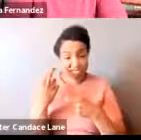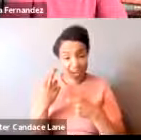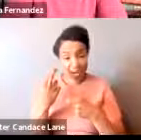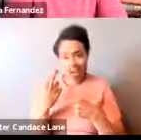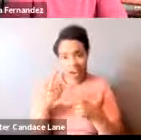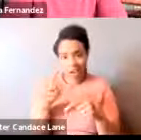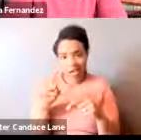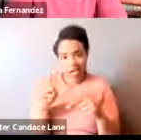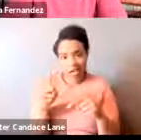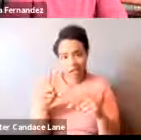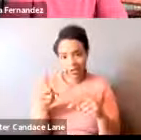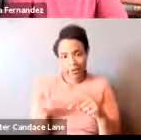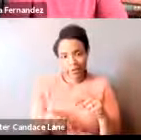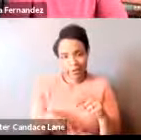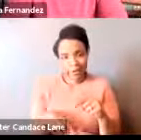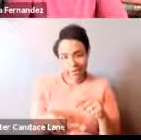match